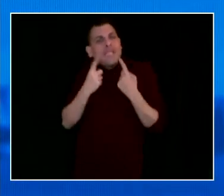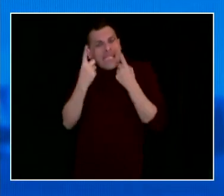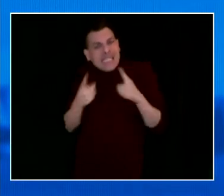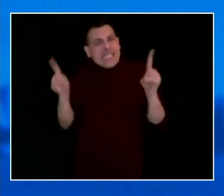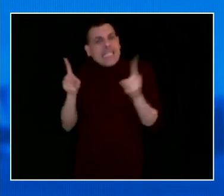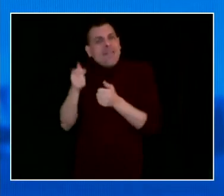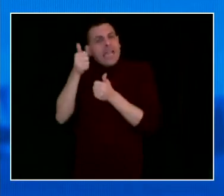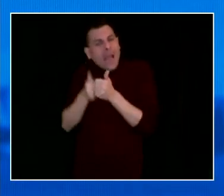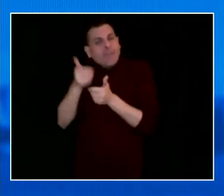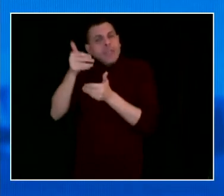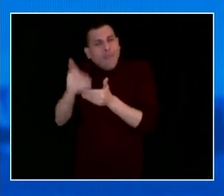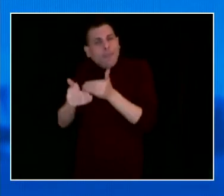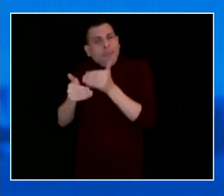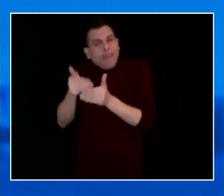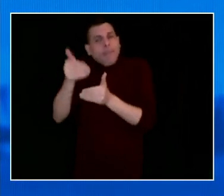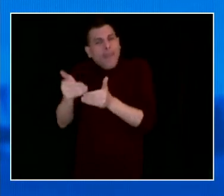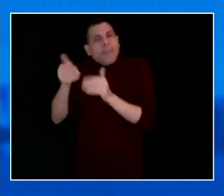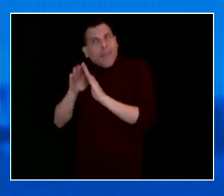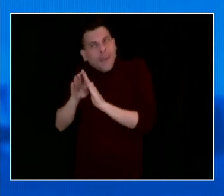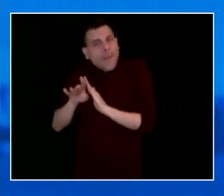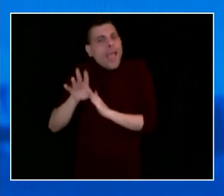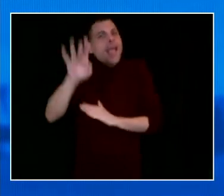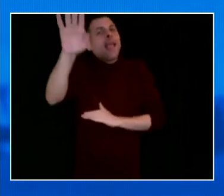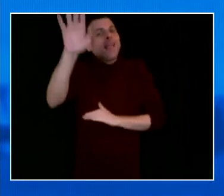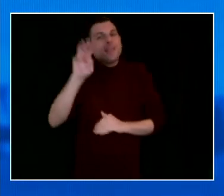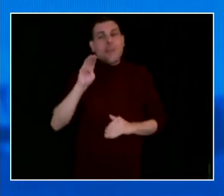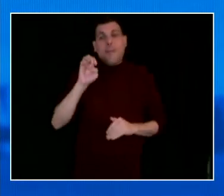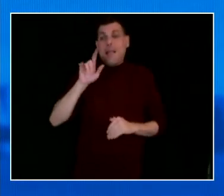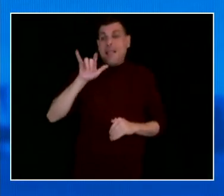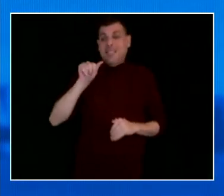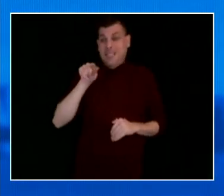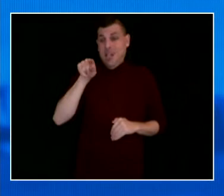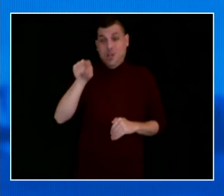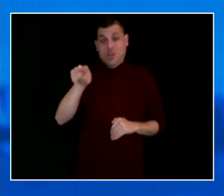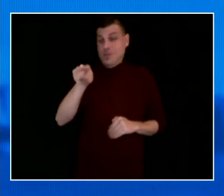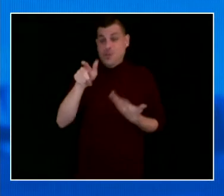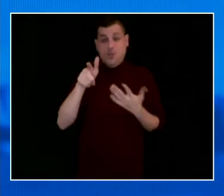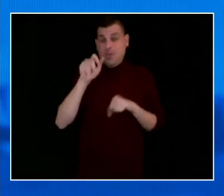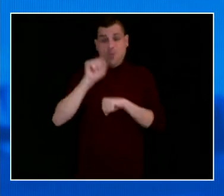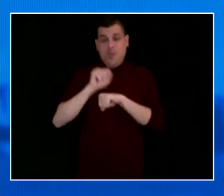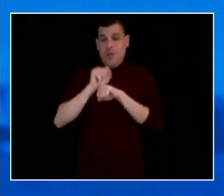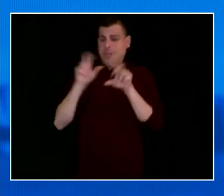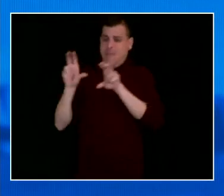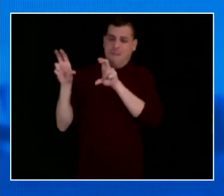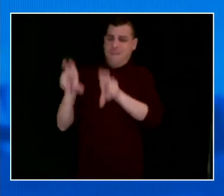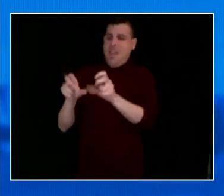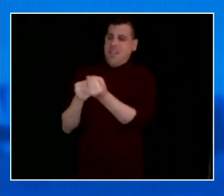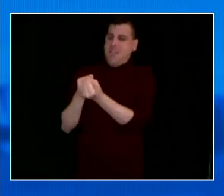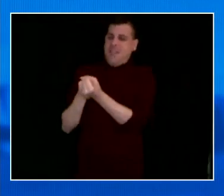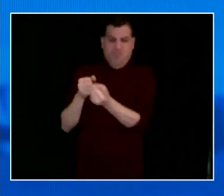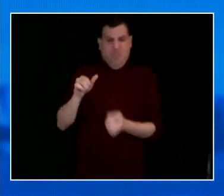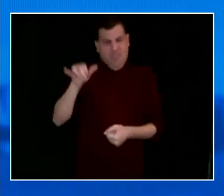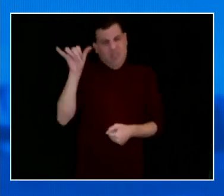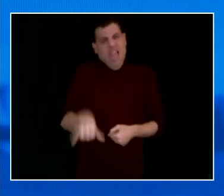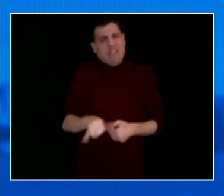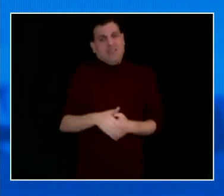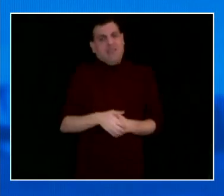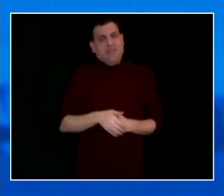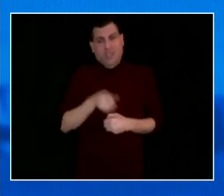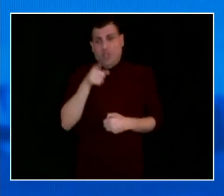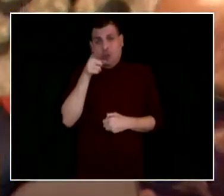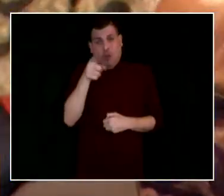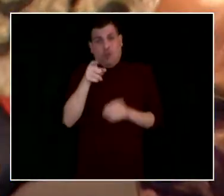is what you're doing, Melissa, as our chancellor. So important, the task you have. You must feed the pipeline